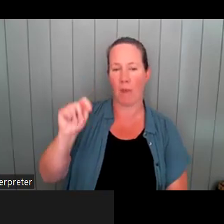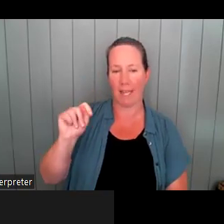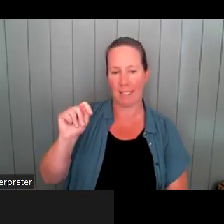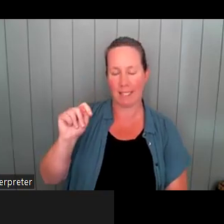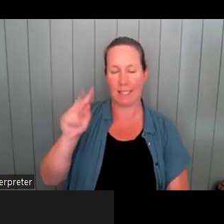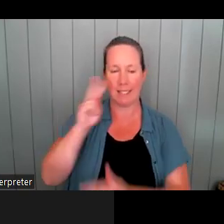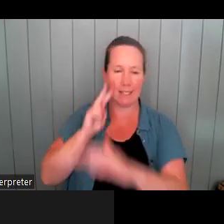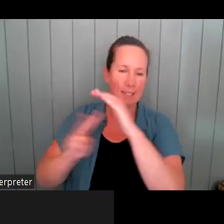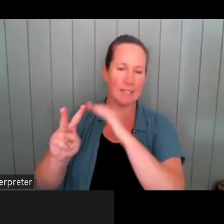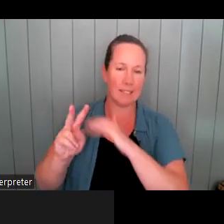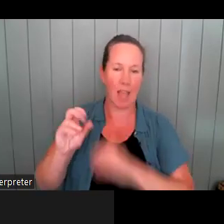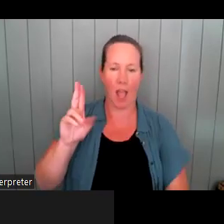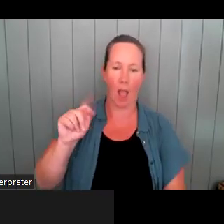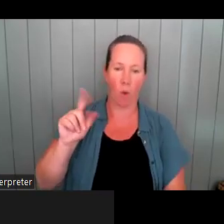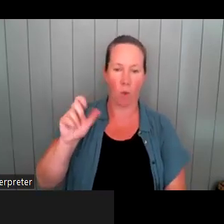that telling us?